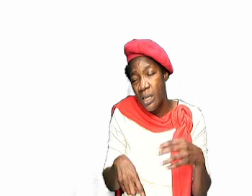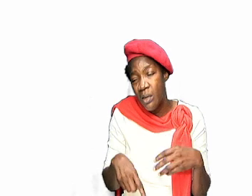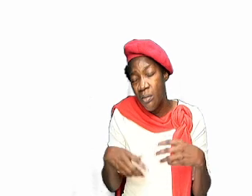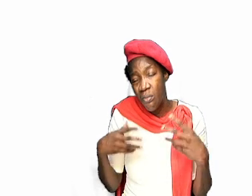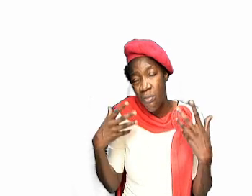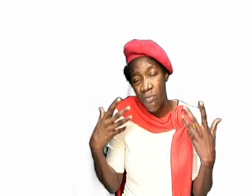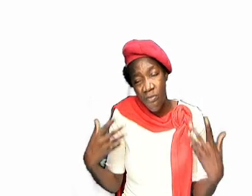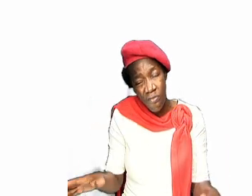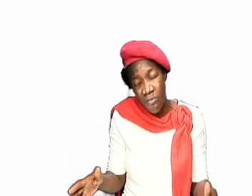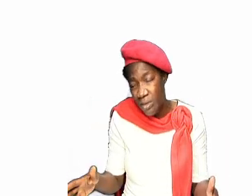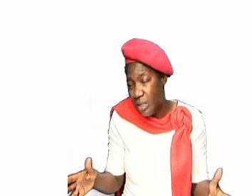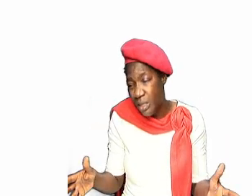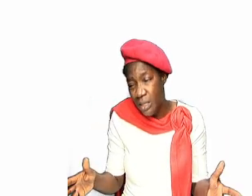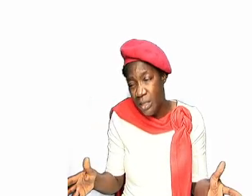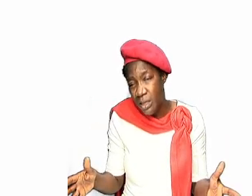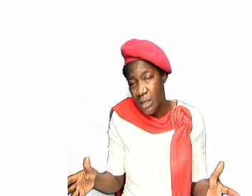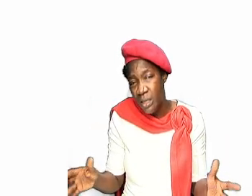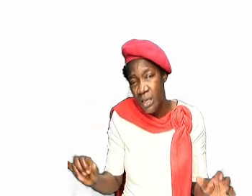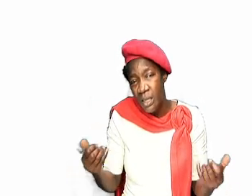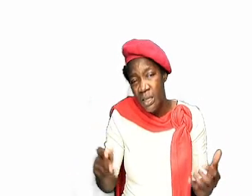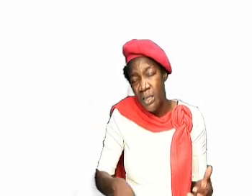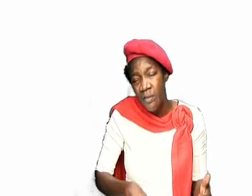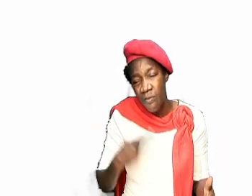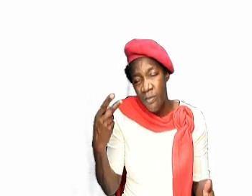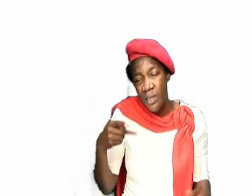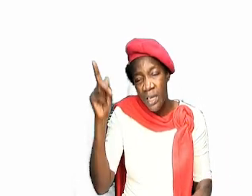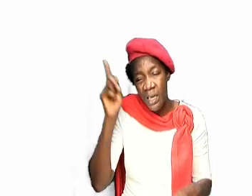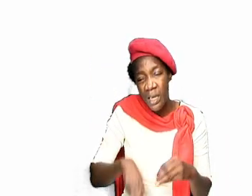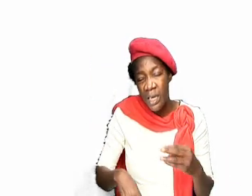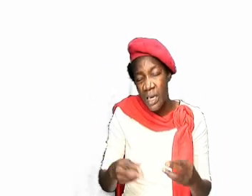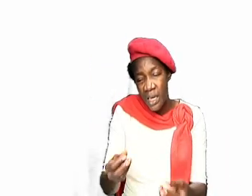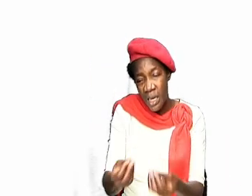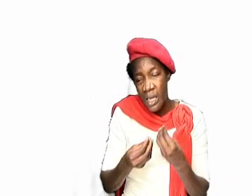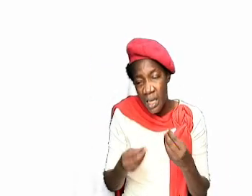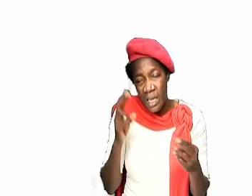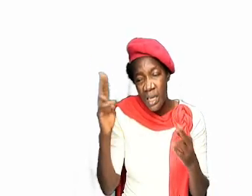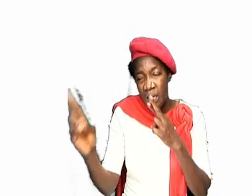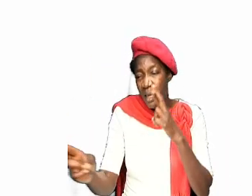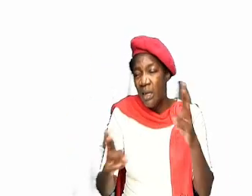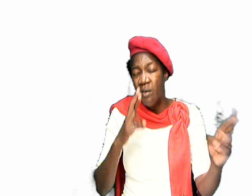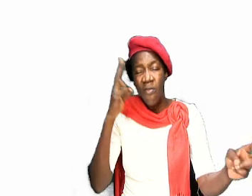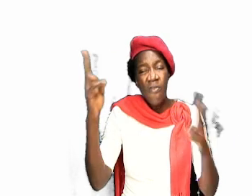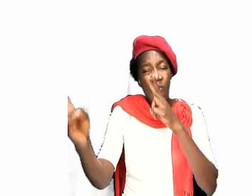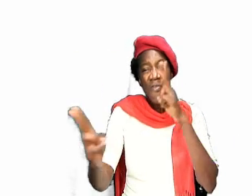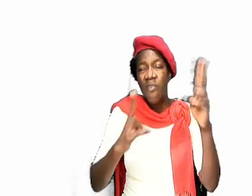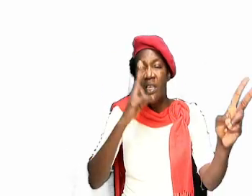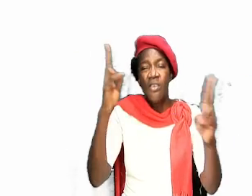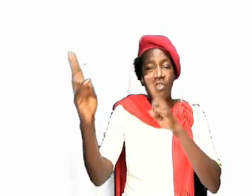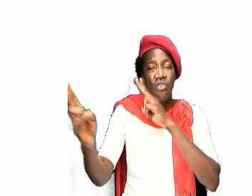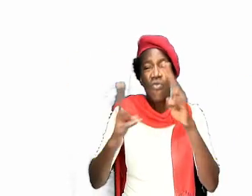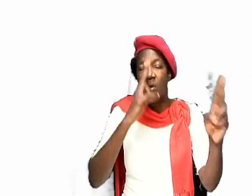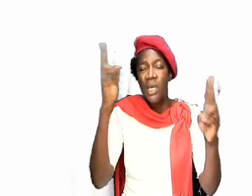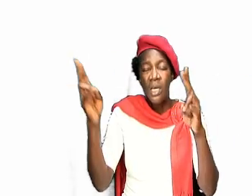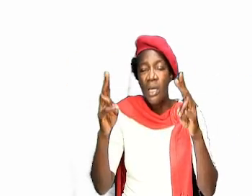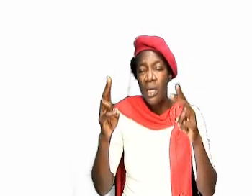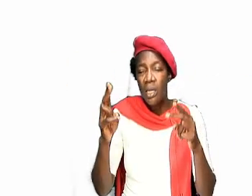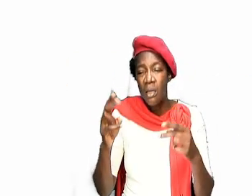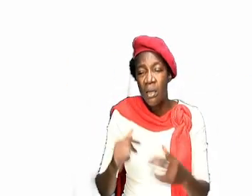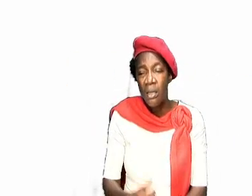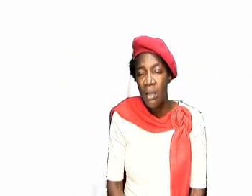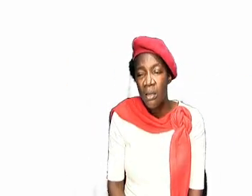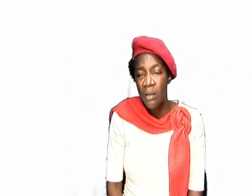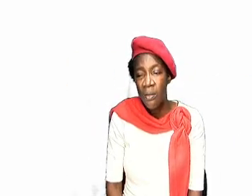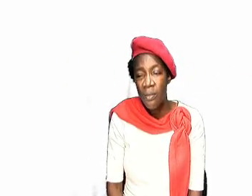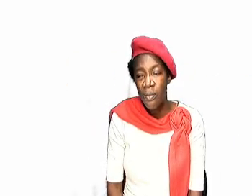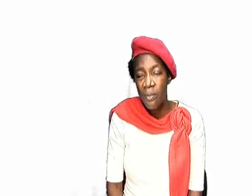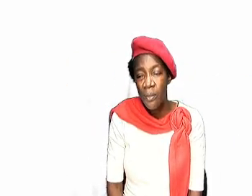just feel you can't get any victory, and look at your relationship with God. I guarantee you, I